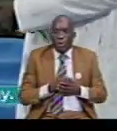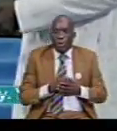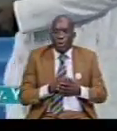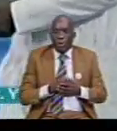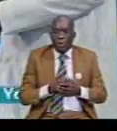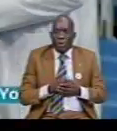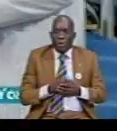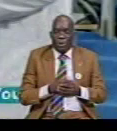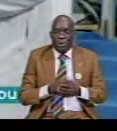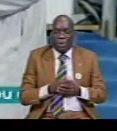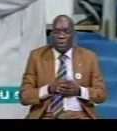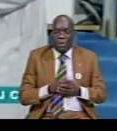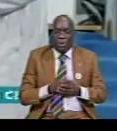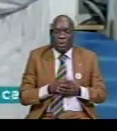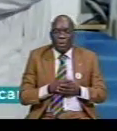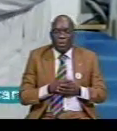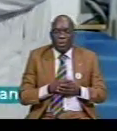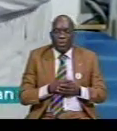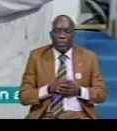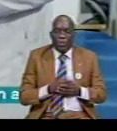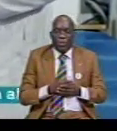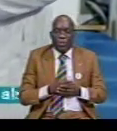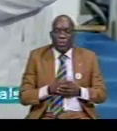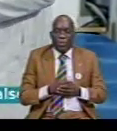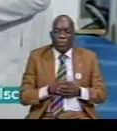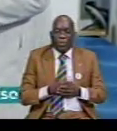I have some small prints here.